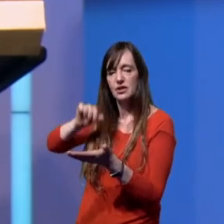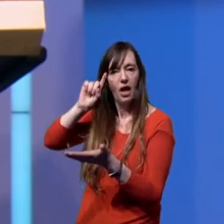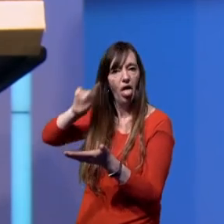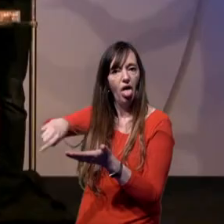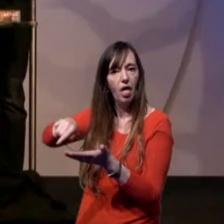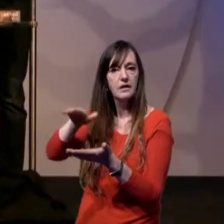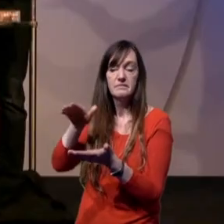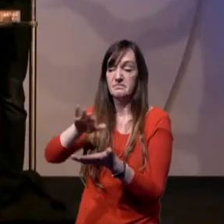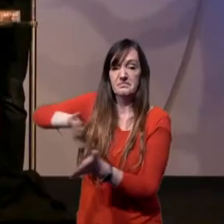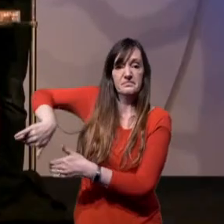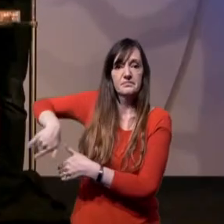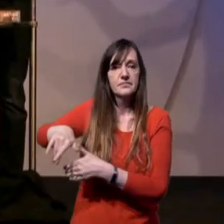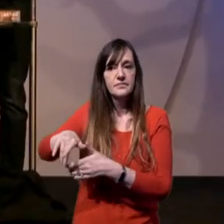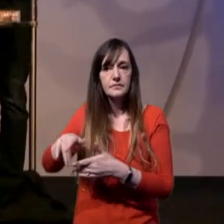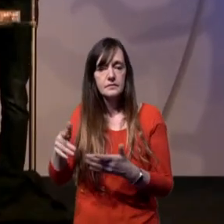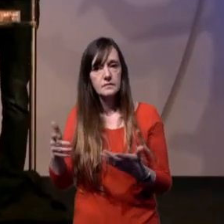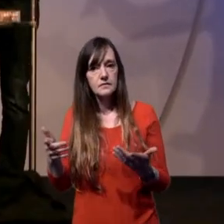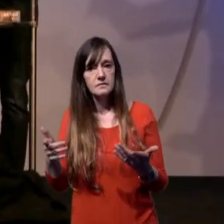Christian.